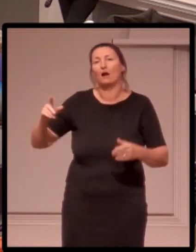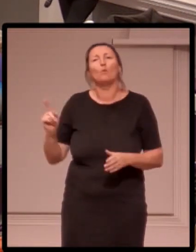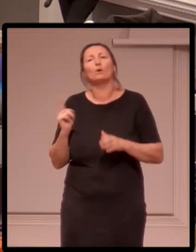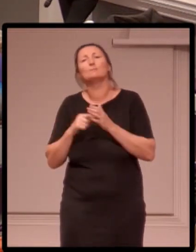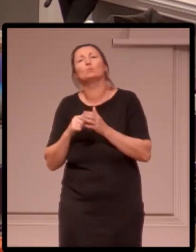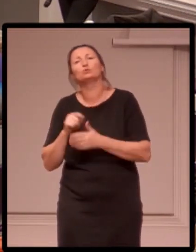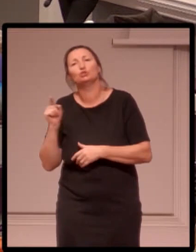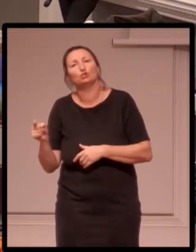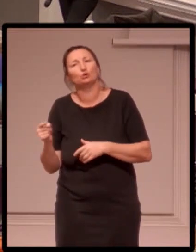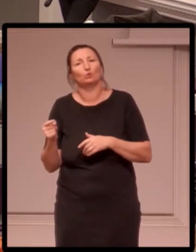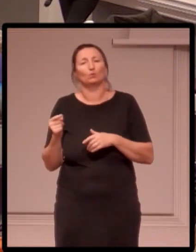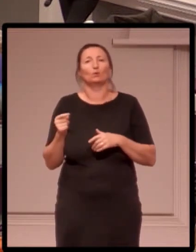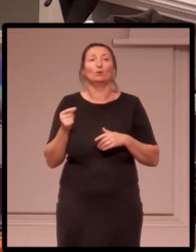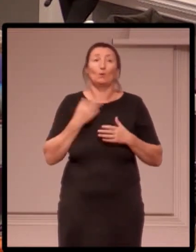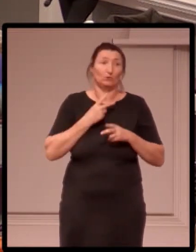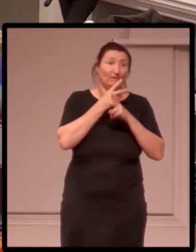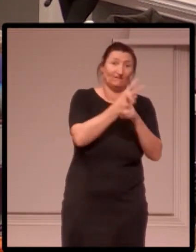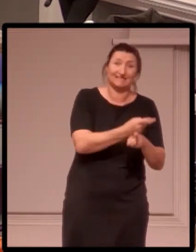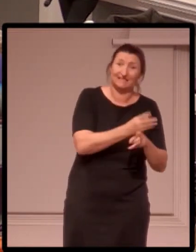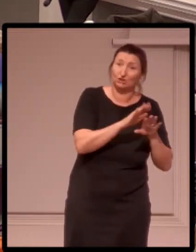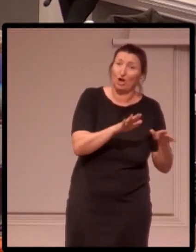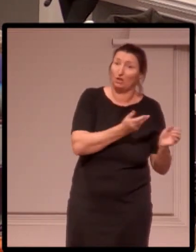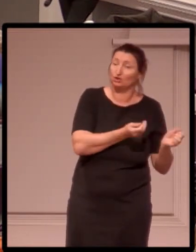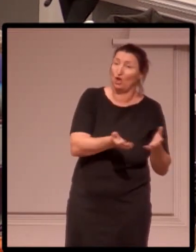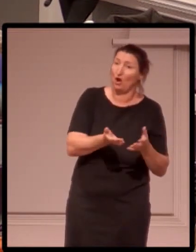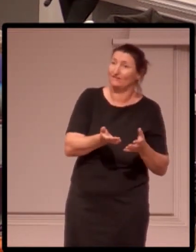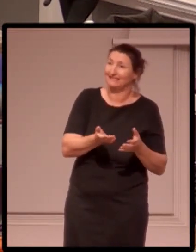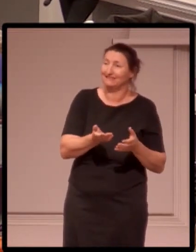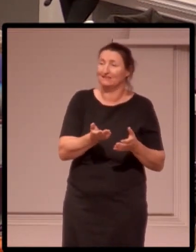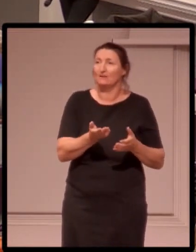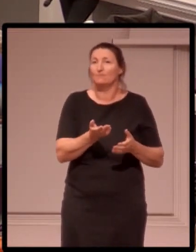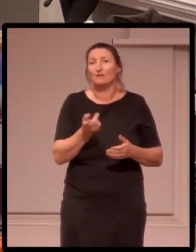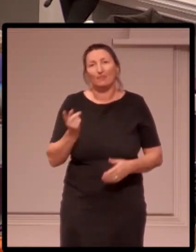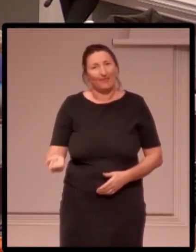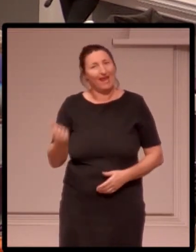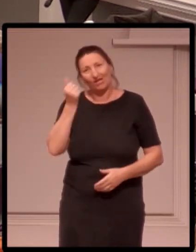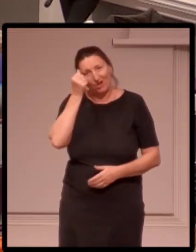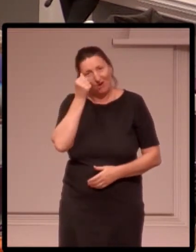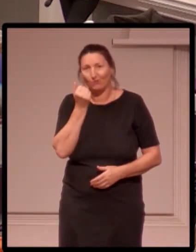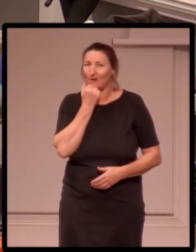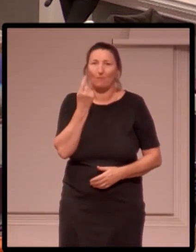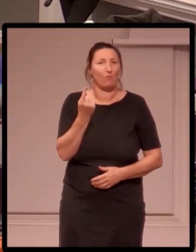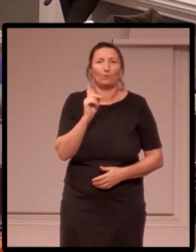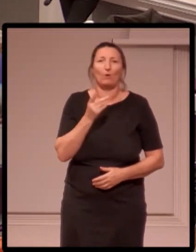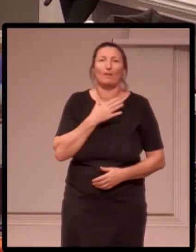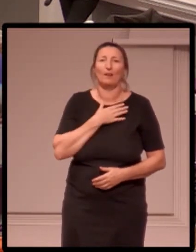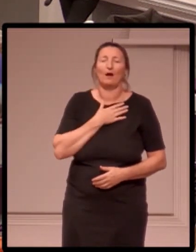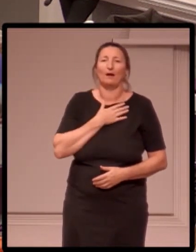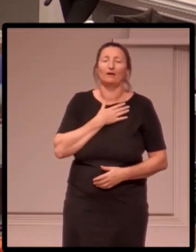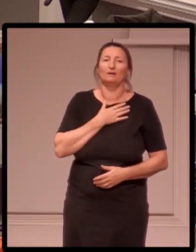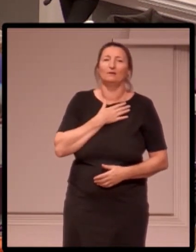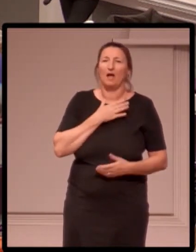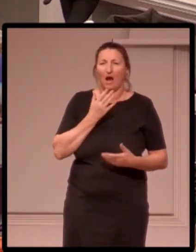health services. And it's amazing how there's always some blank ones so they can add to it, but they know what's important, they know what they like, and then they